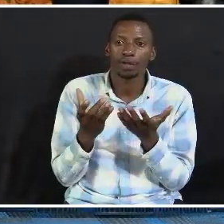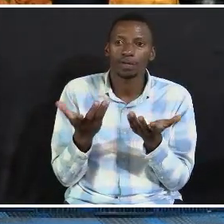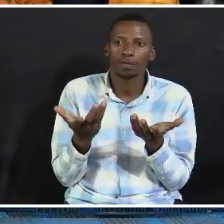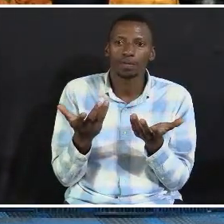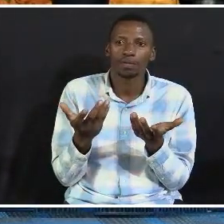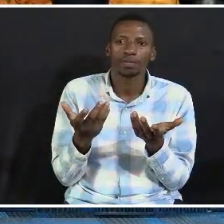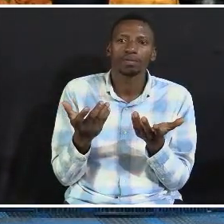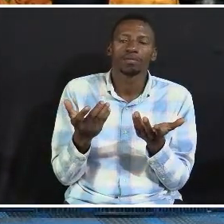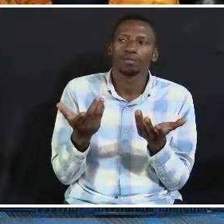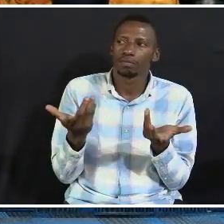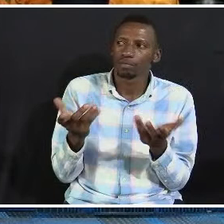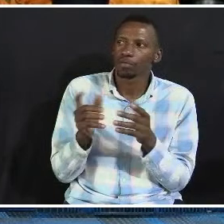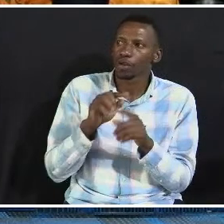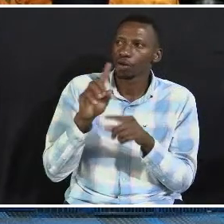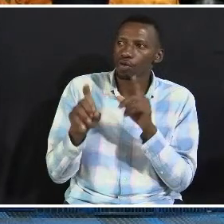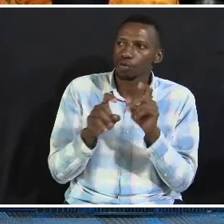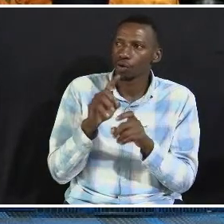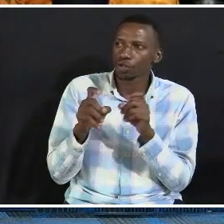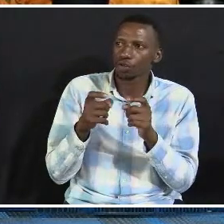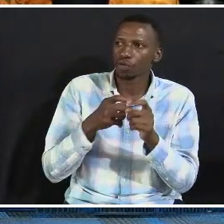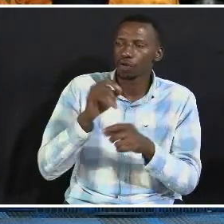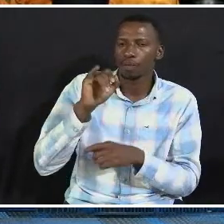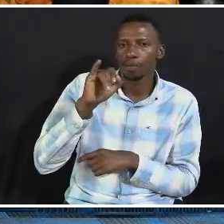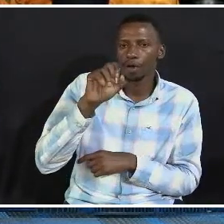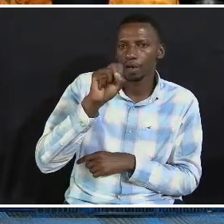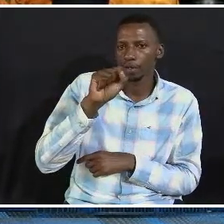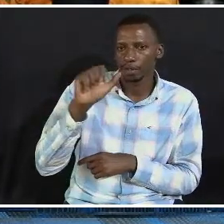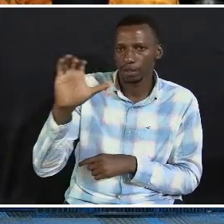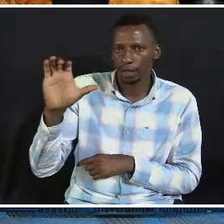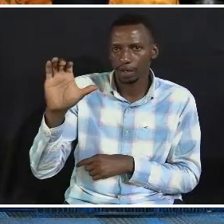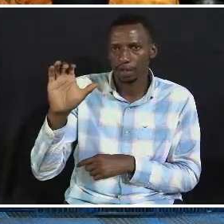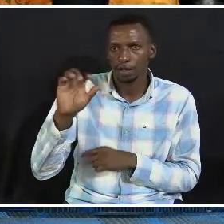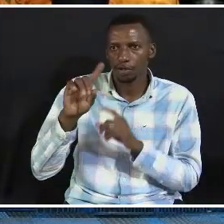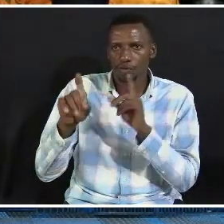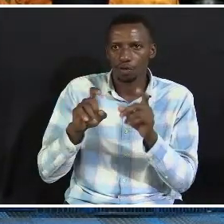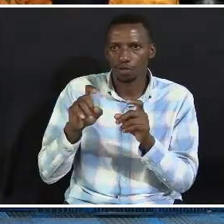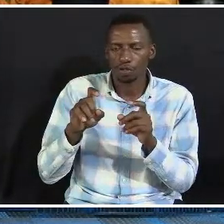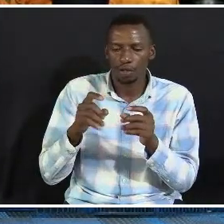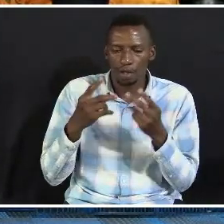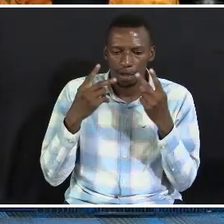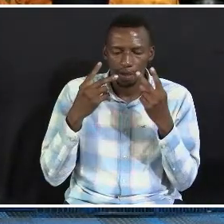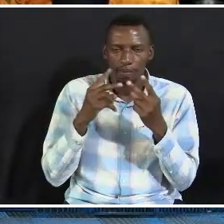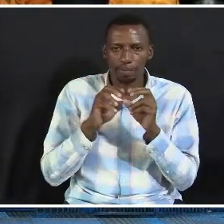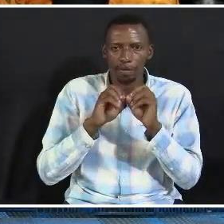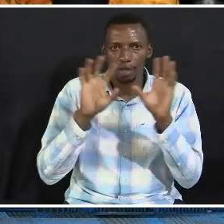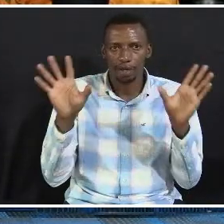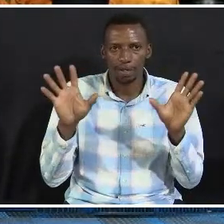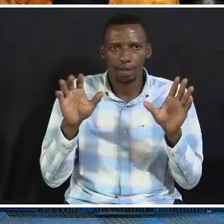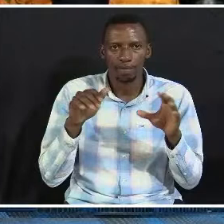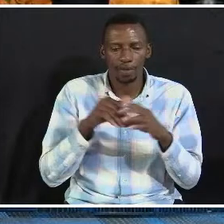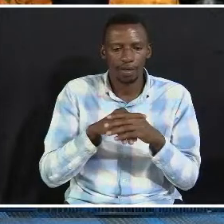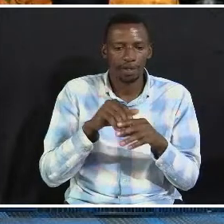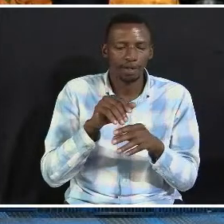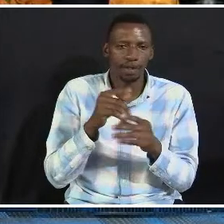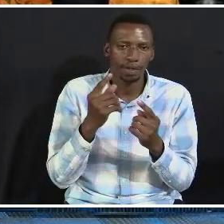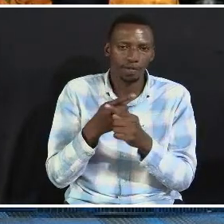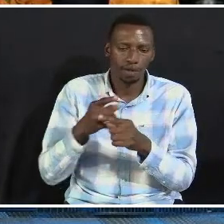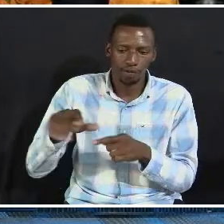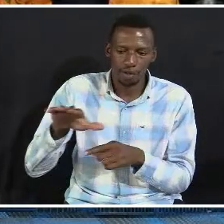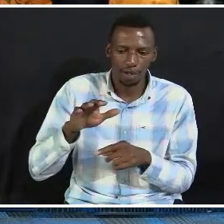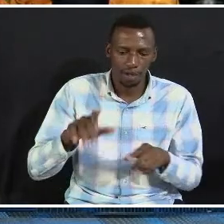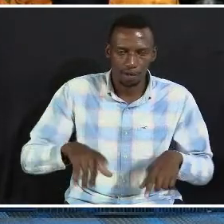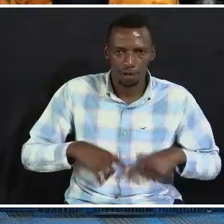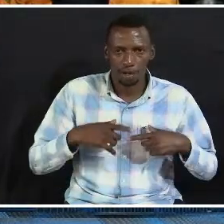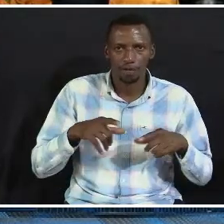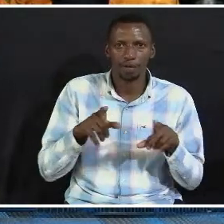The preamble question of Isaac's question is very pertinent to every faculty of our lives as Christians